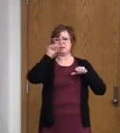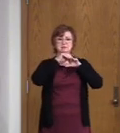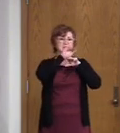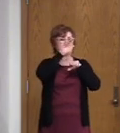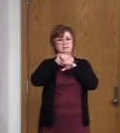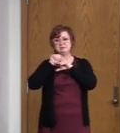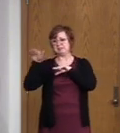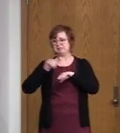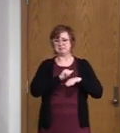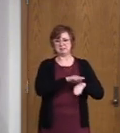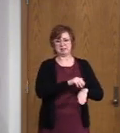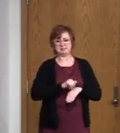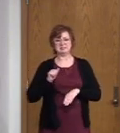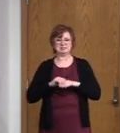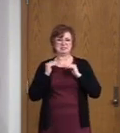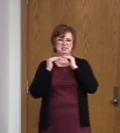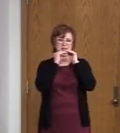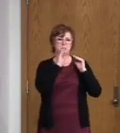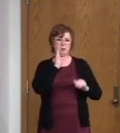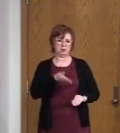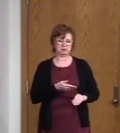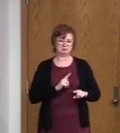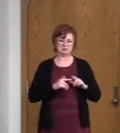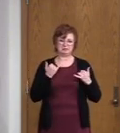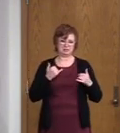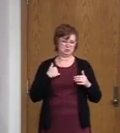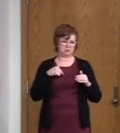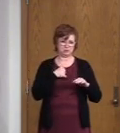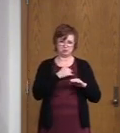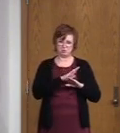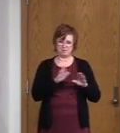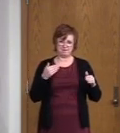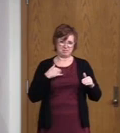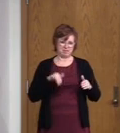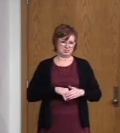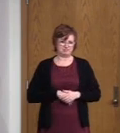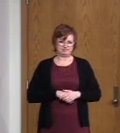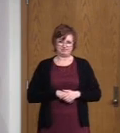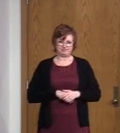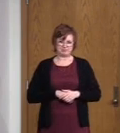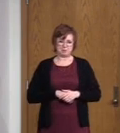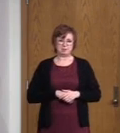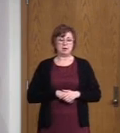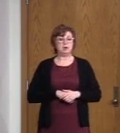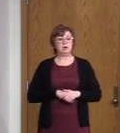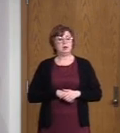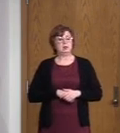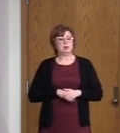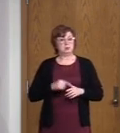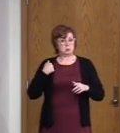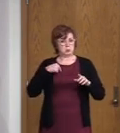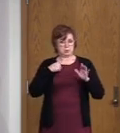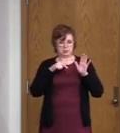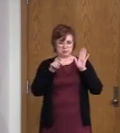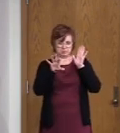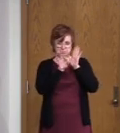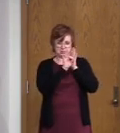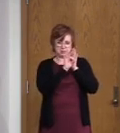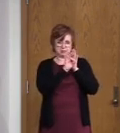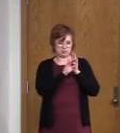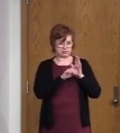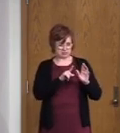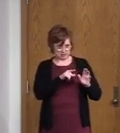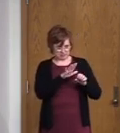supply of vaccines. We don't right now, so we've been targeting areas that have had some challenges in their